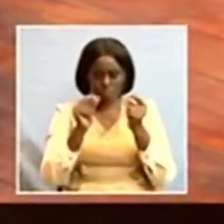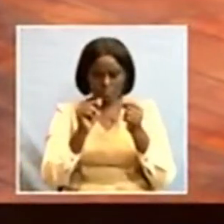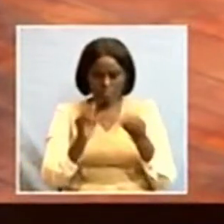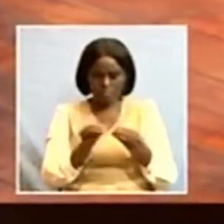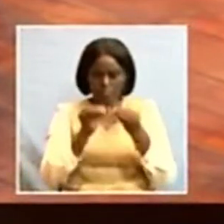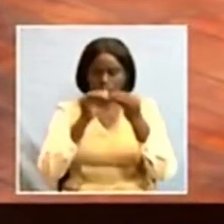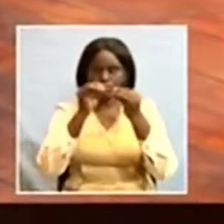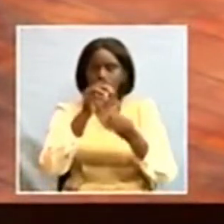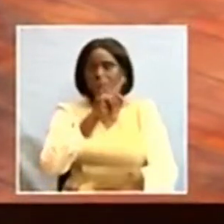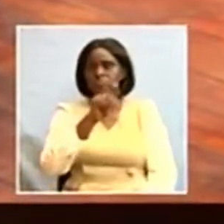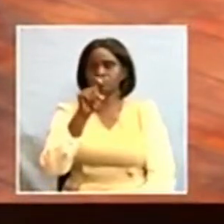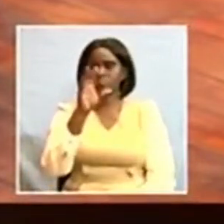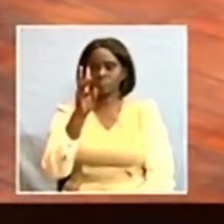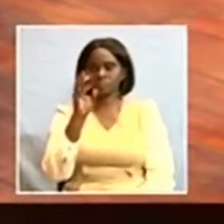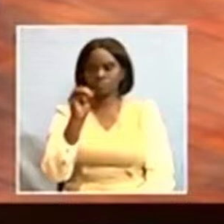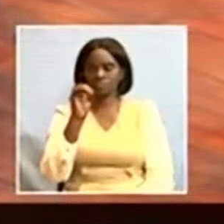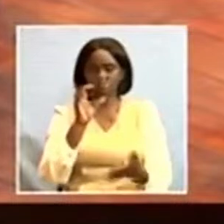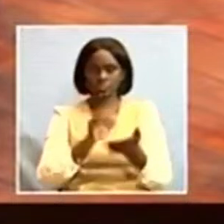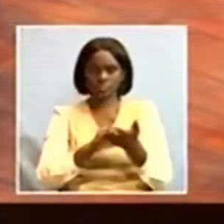to